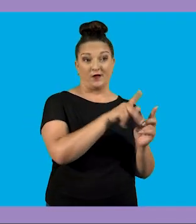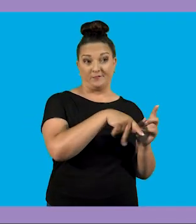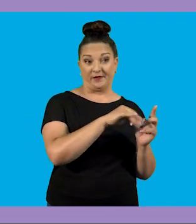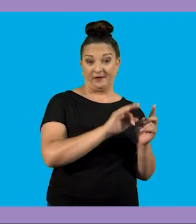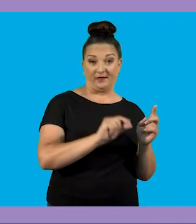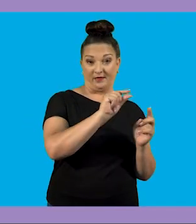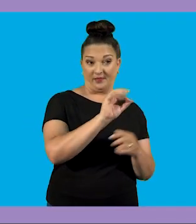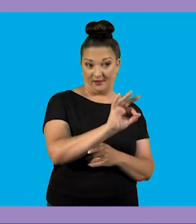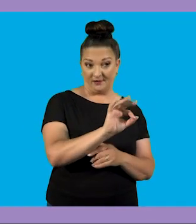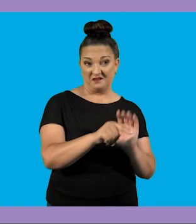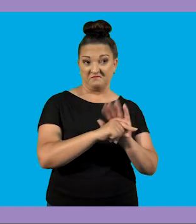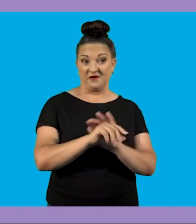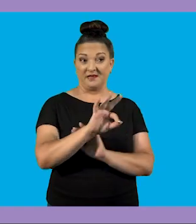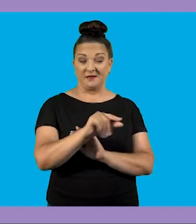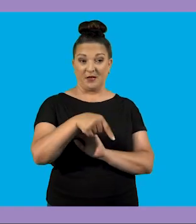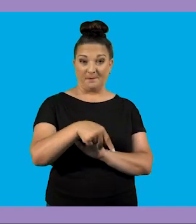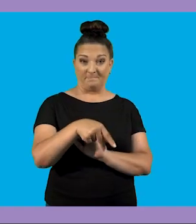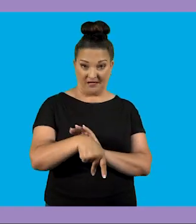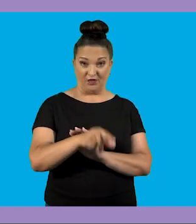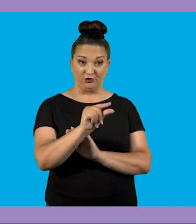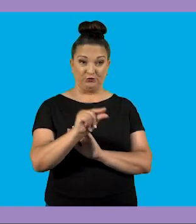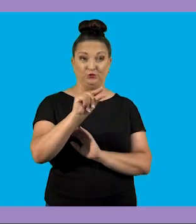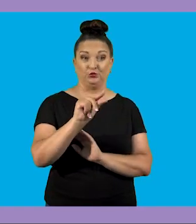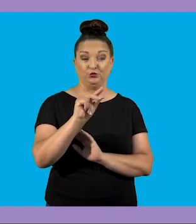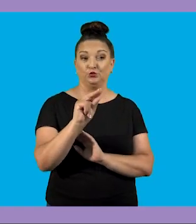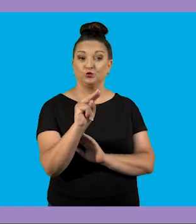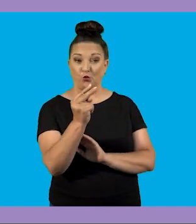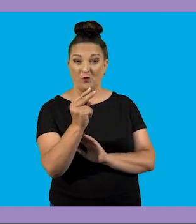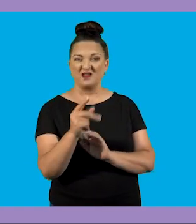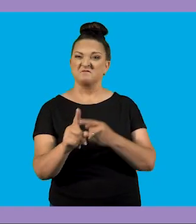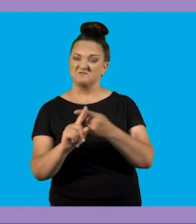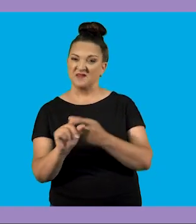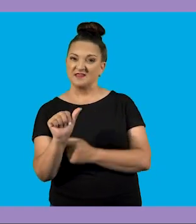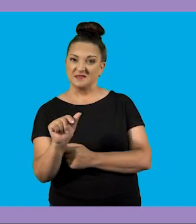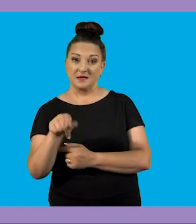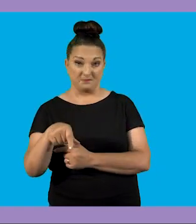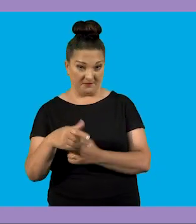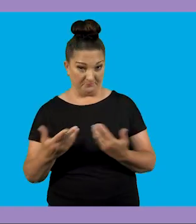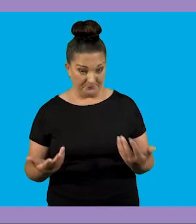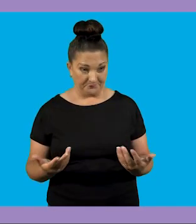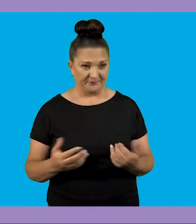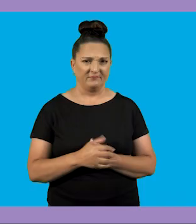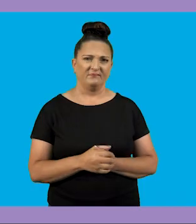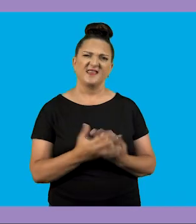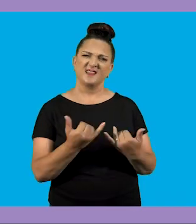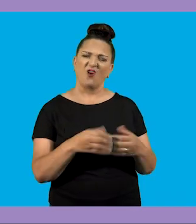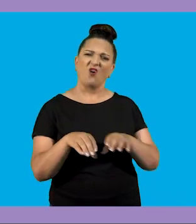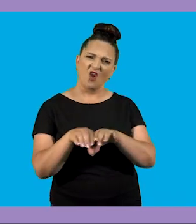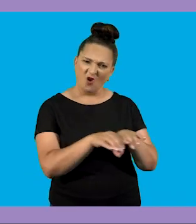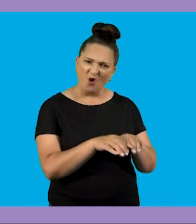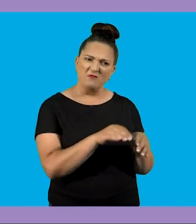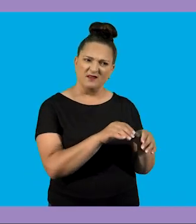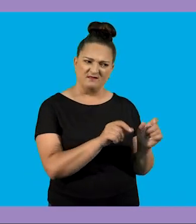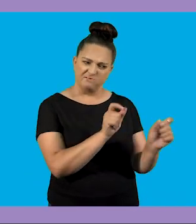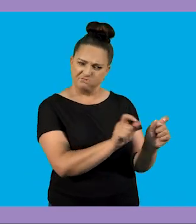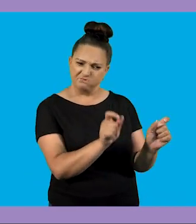is 12p cubed minus 3p squared plus 6p. So what